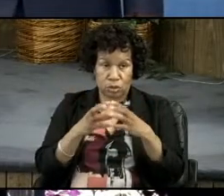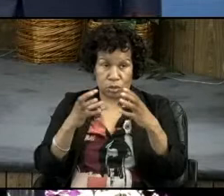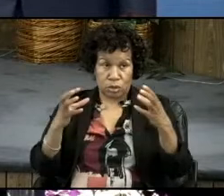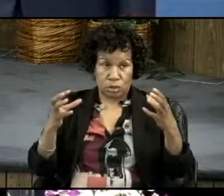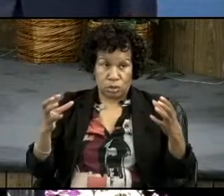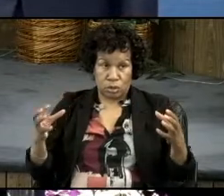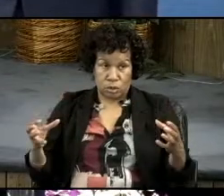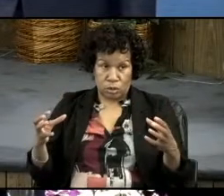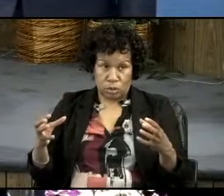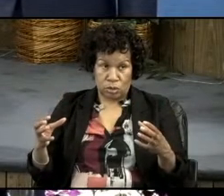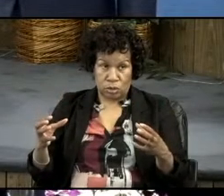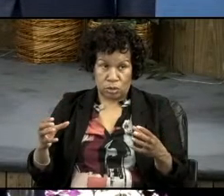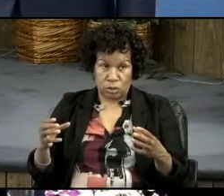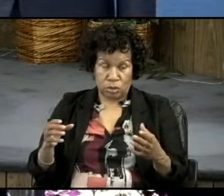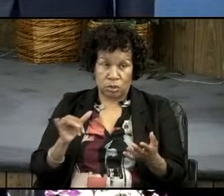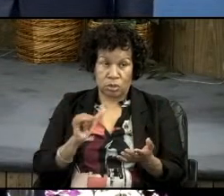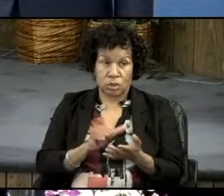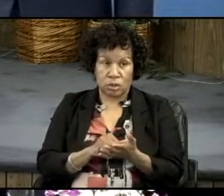wasn't his.